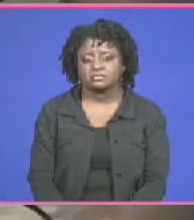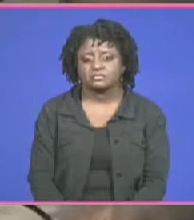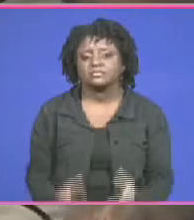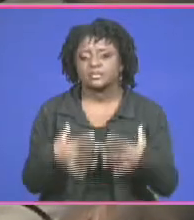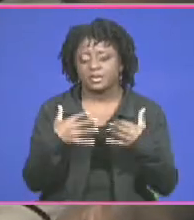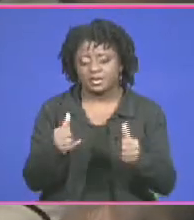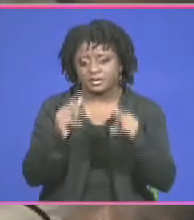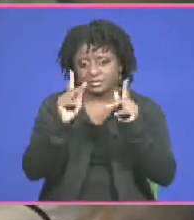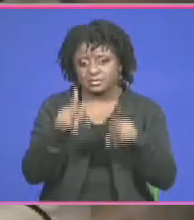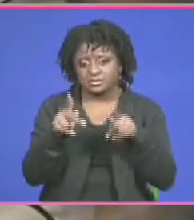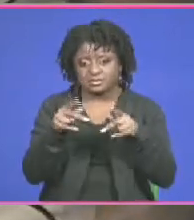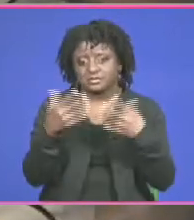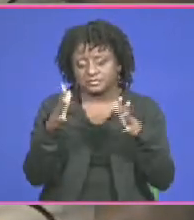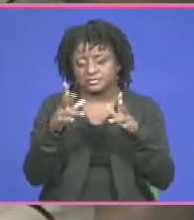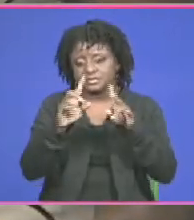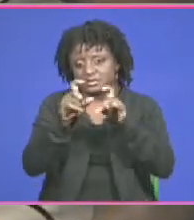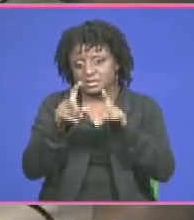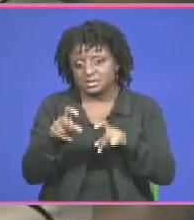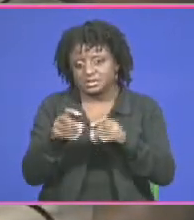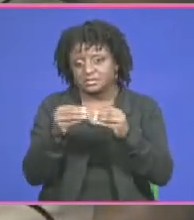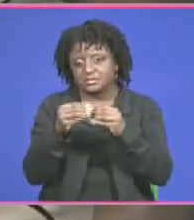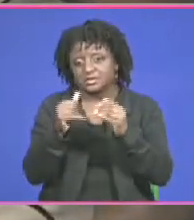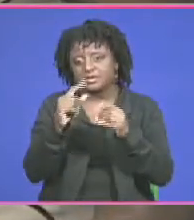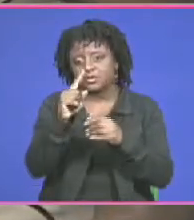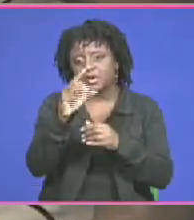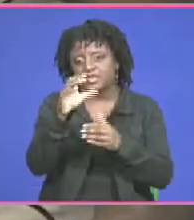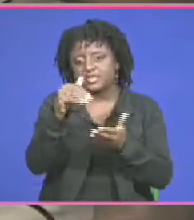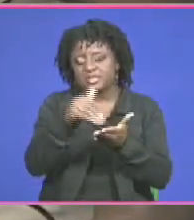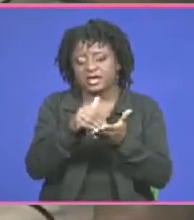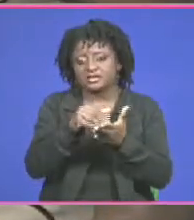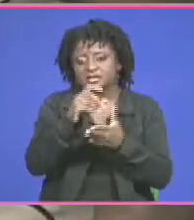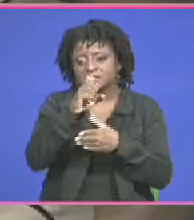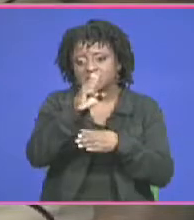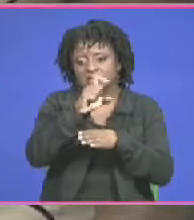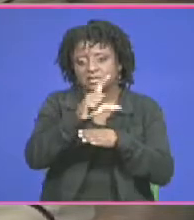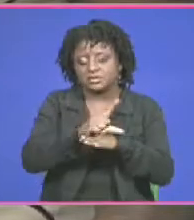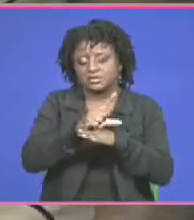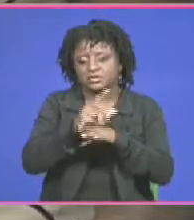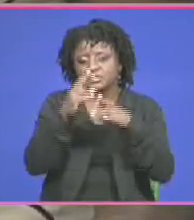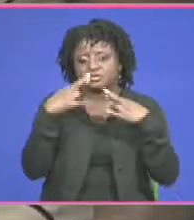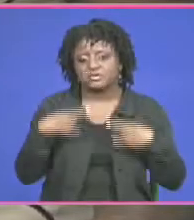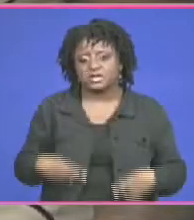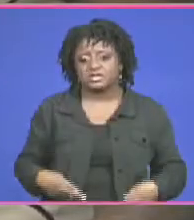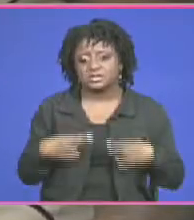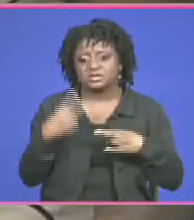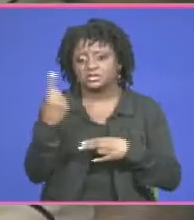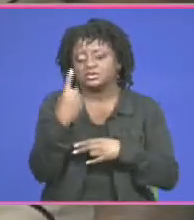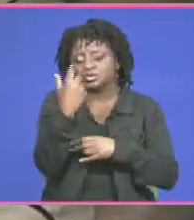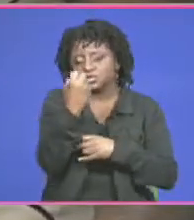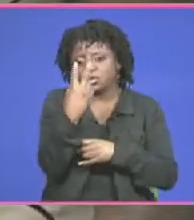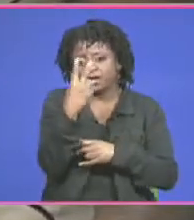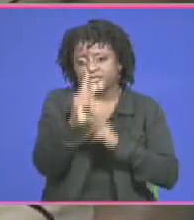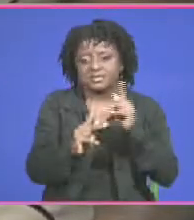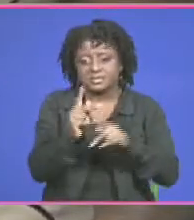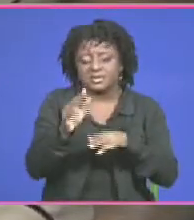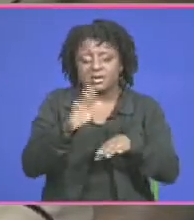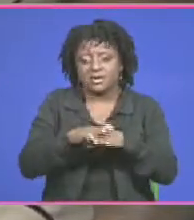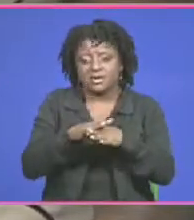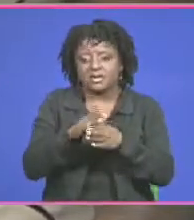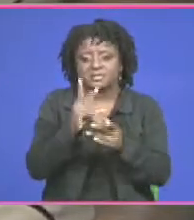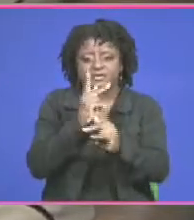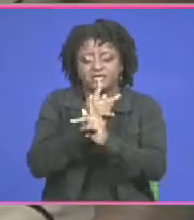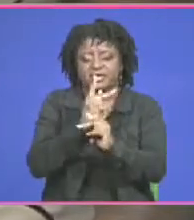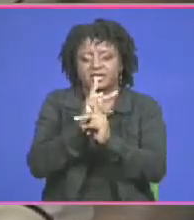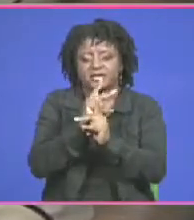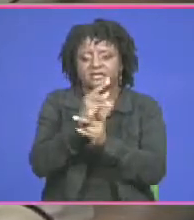Health officials have tested just over 1,000 Eleuthera residents and only 12 people are on preventative antibiotics. But no one in